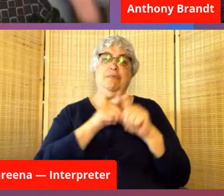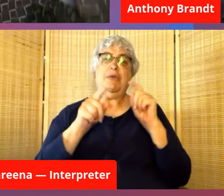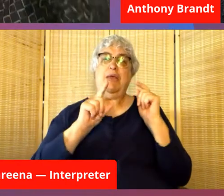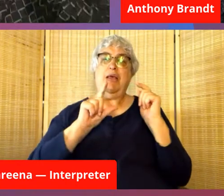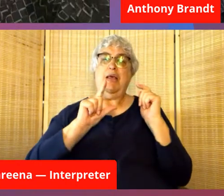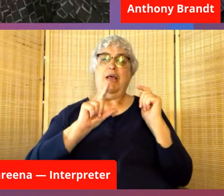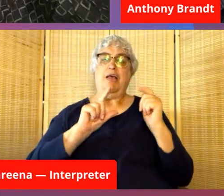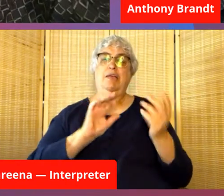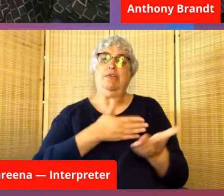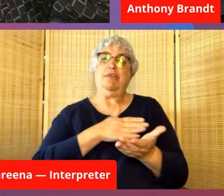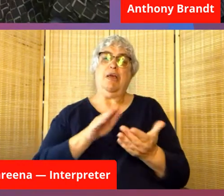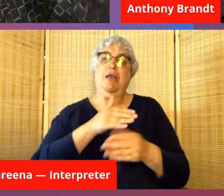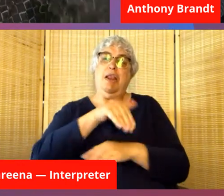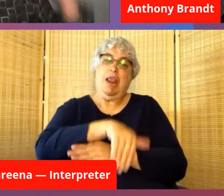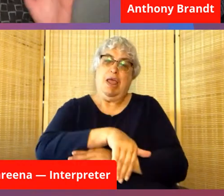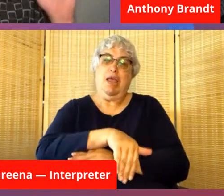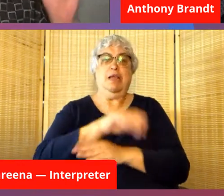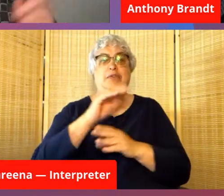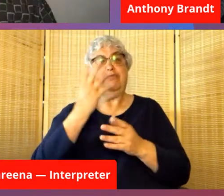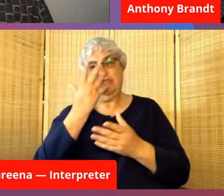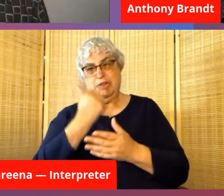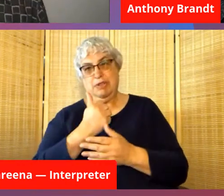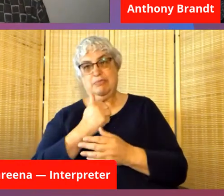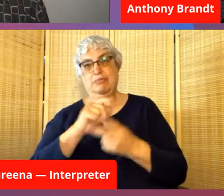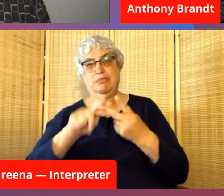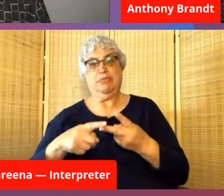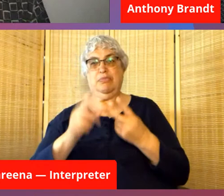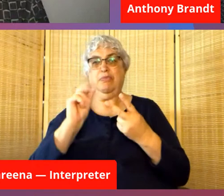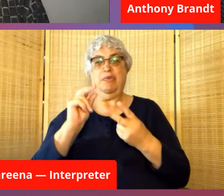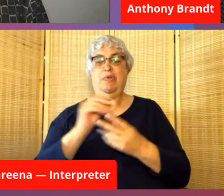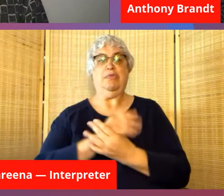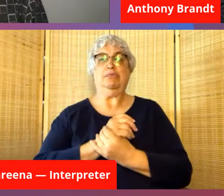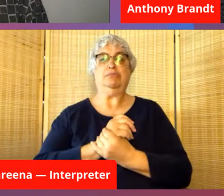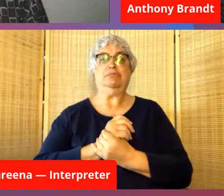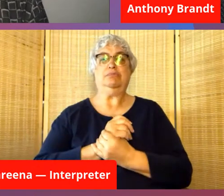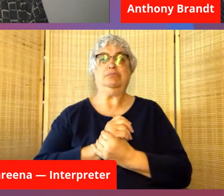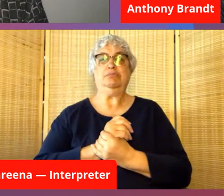lullaby was in my mind too. The second one, definitely not.